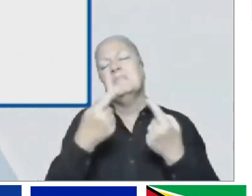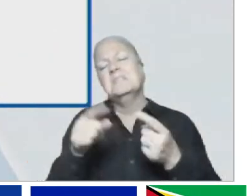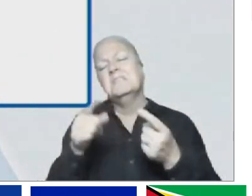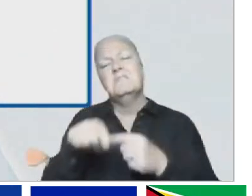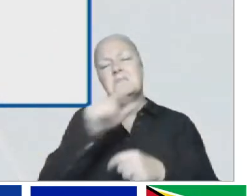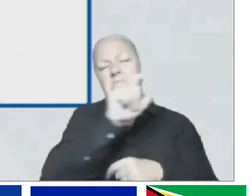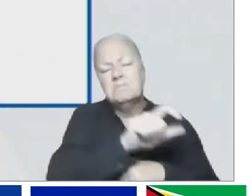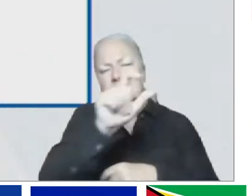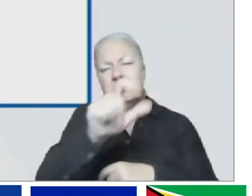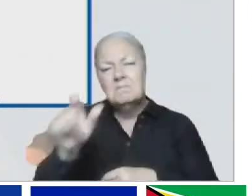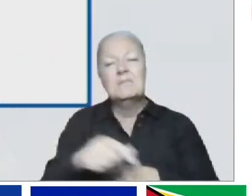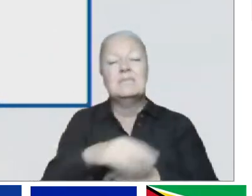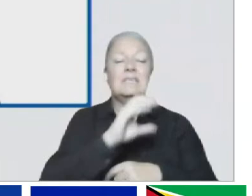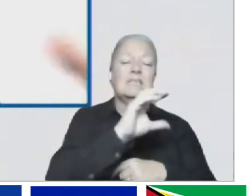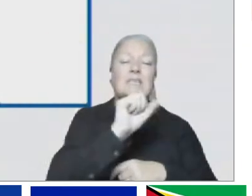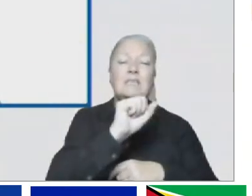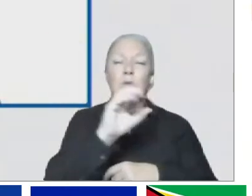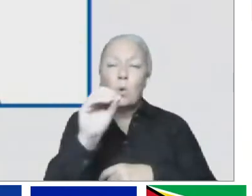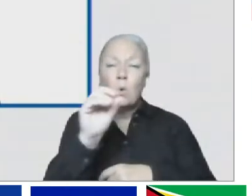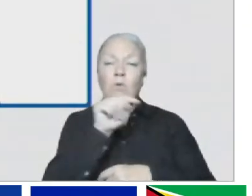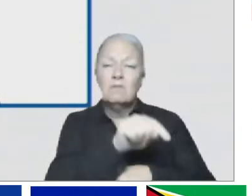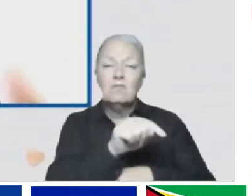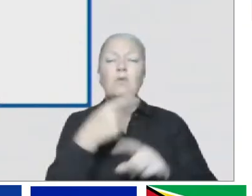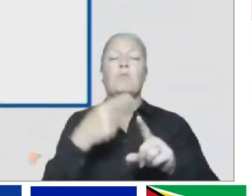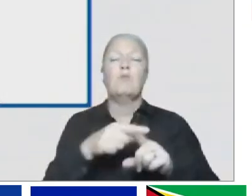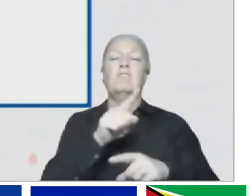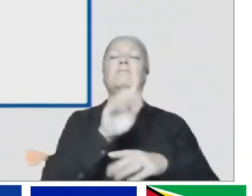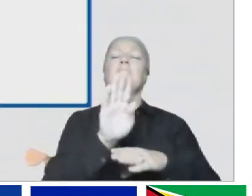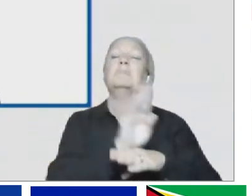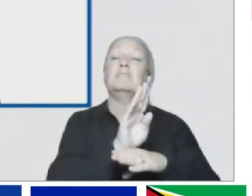the private sector. All right, so thank you very much for